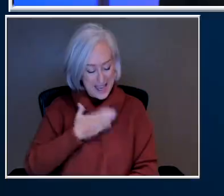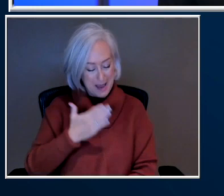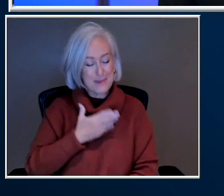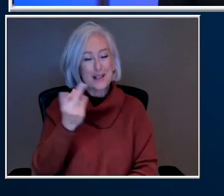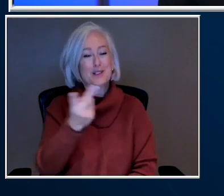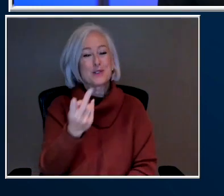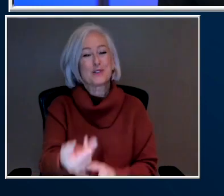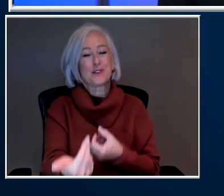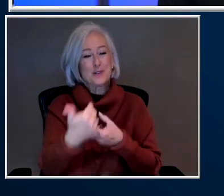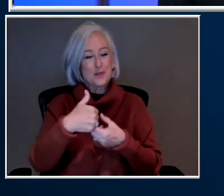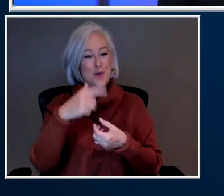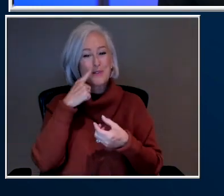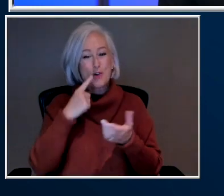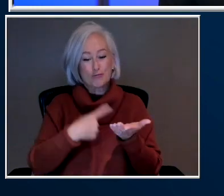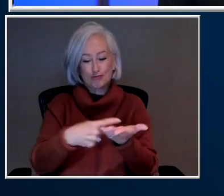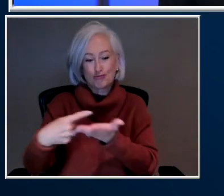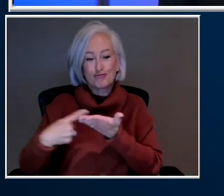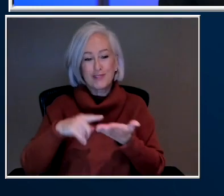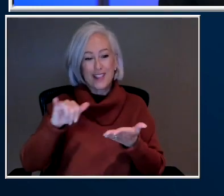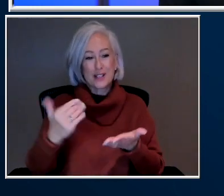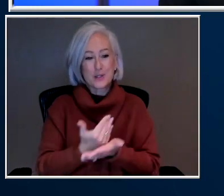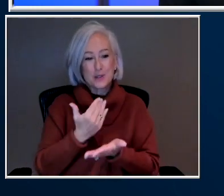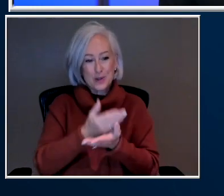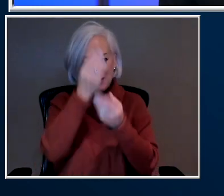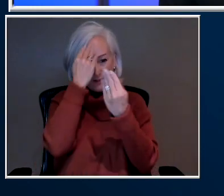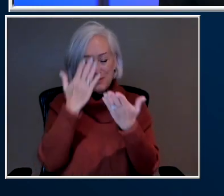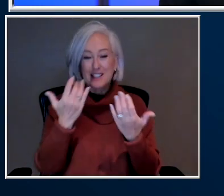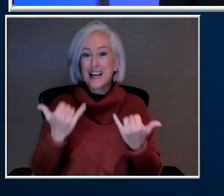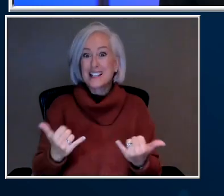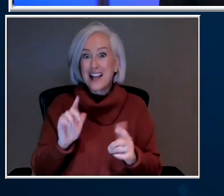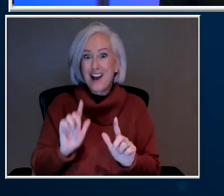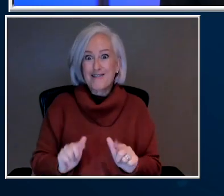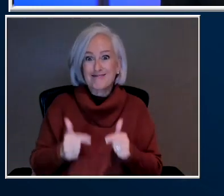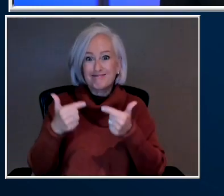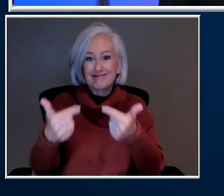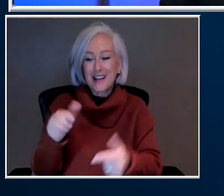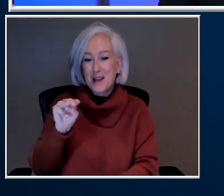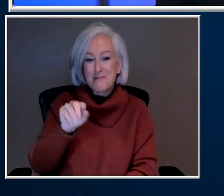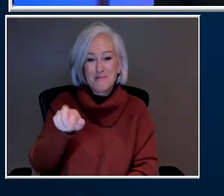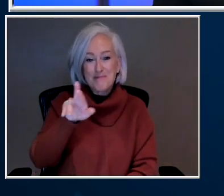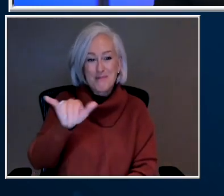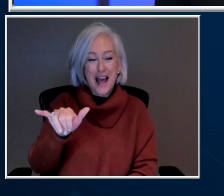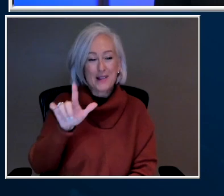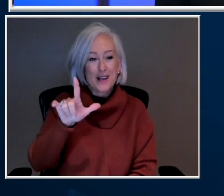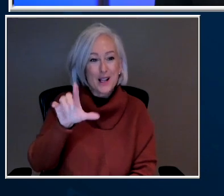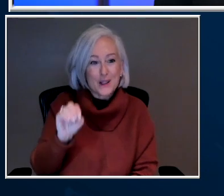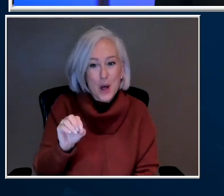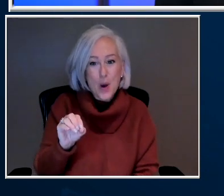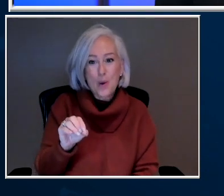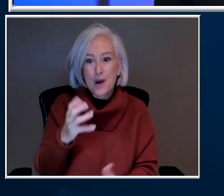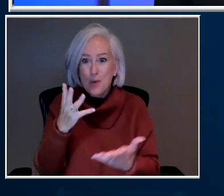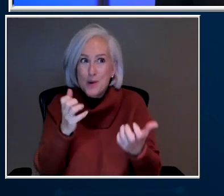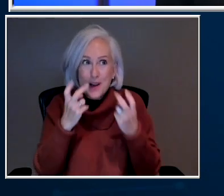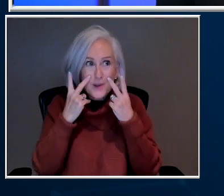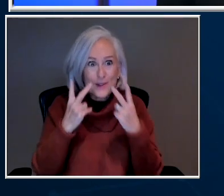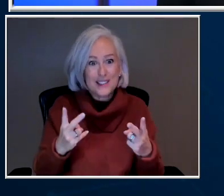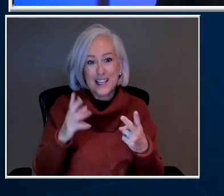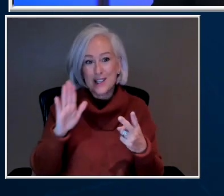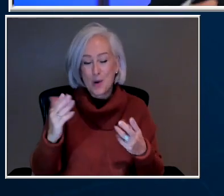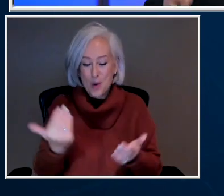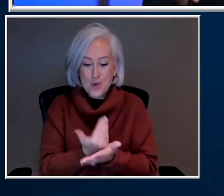so let's get back out, though, to Mallory and Lo, because we want to see this training facility, and we really want to hear firsthand about the thought that